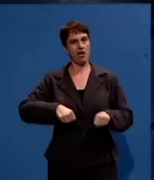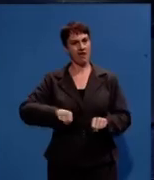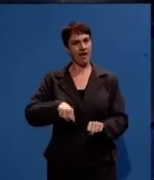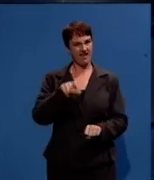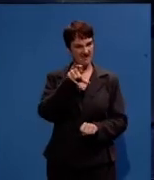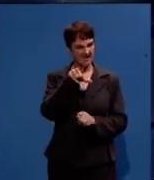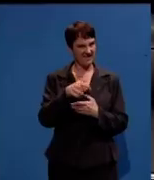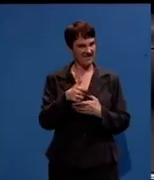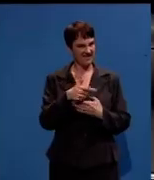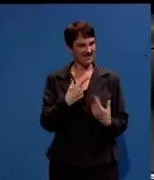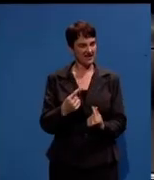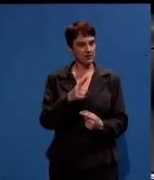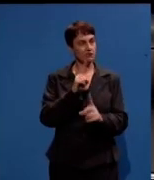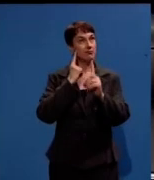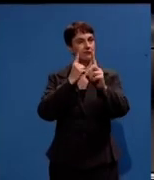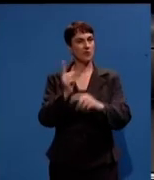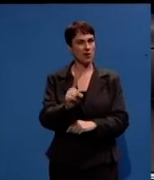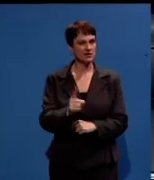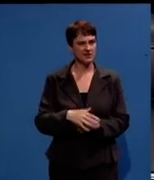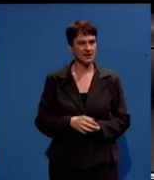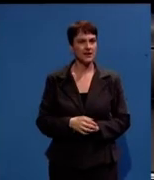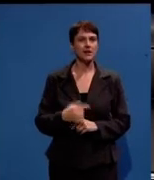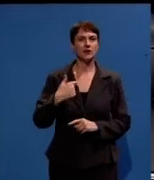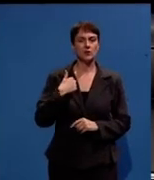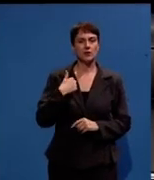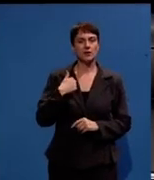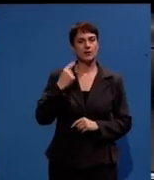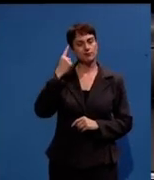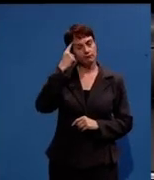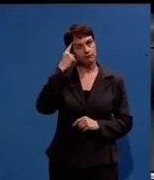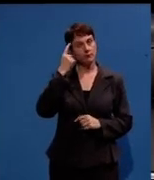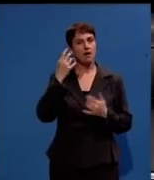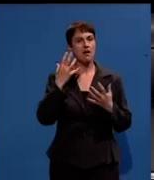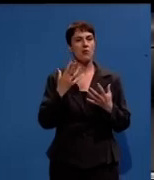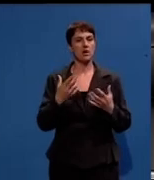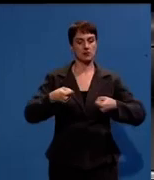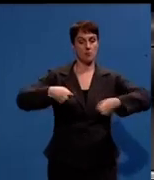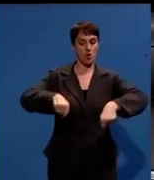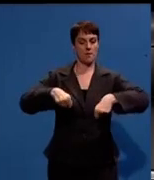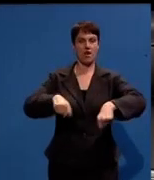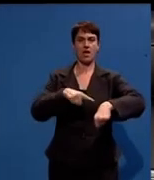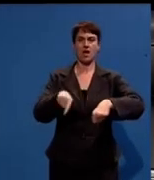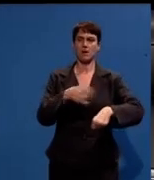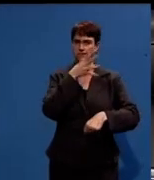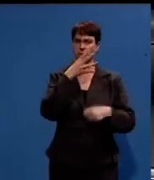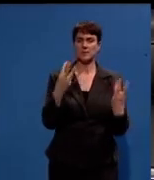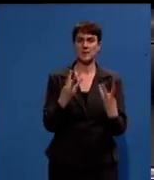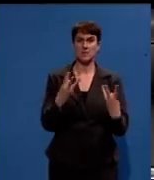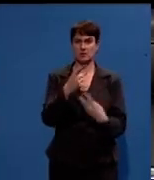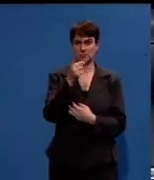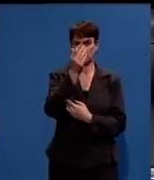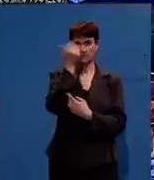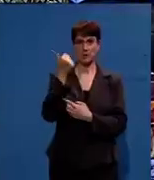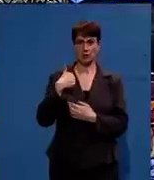objective? Okay. The objective is there's so many bikers in the country, and people just don't realize what a forceful, you